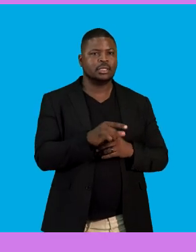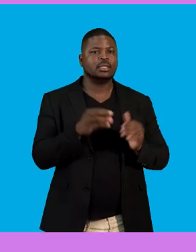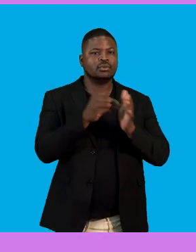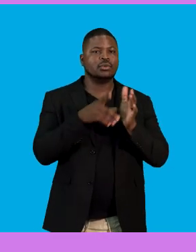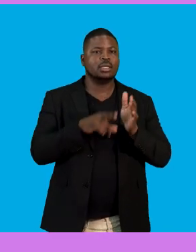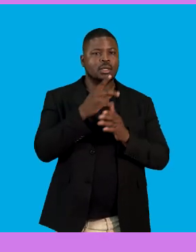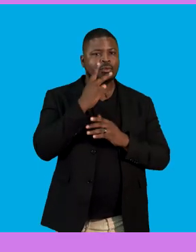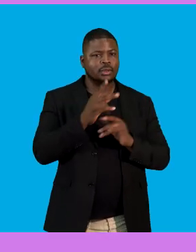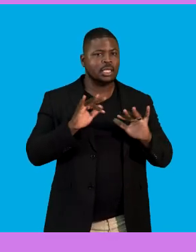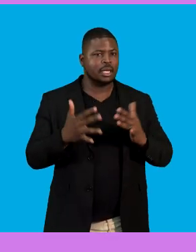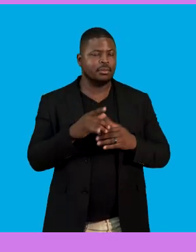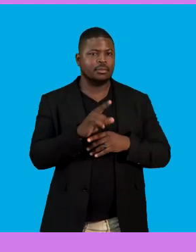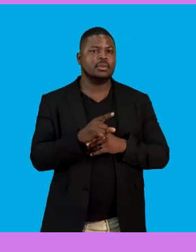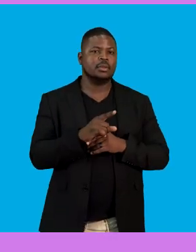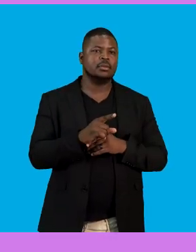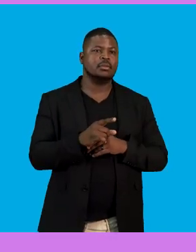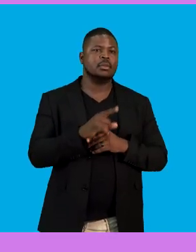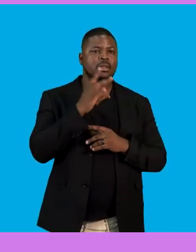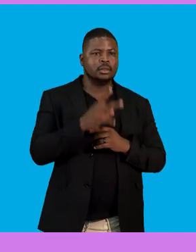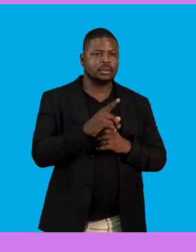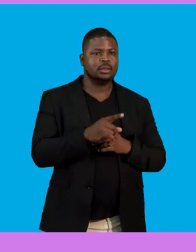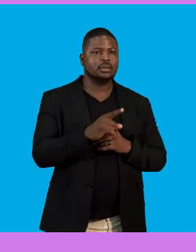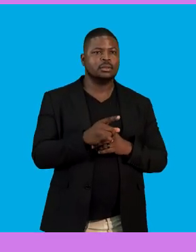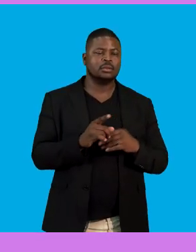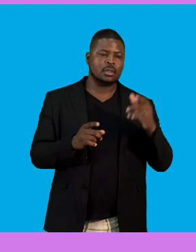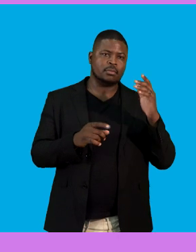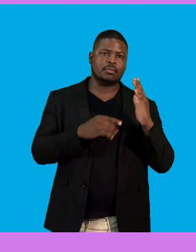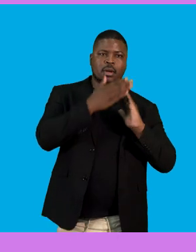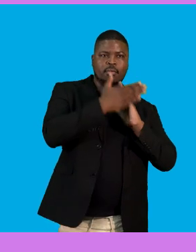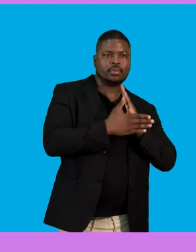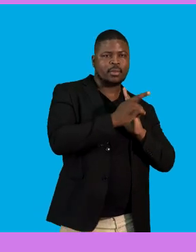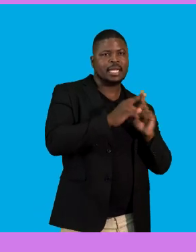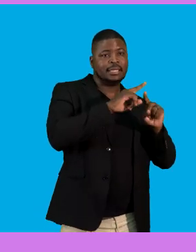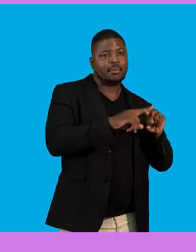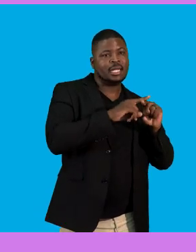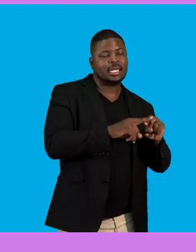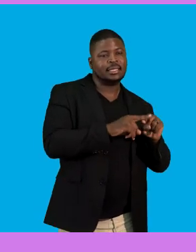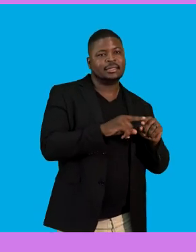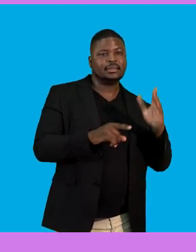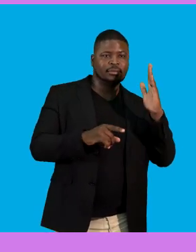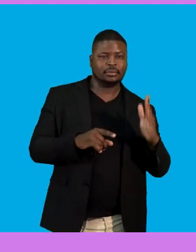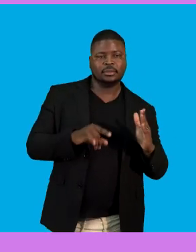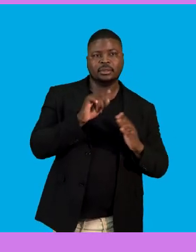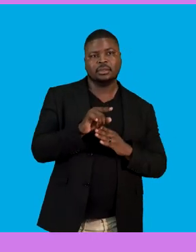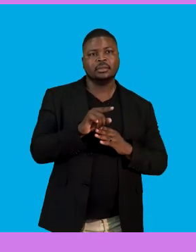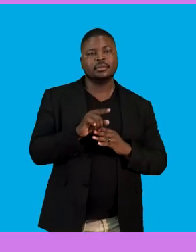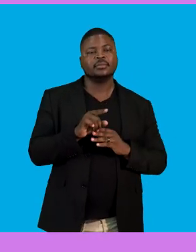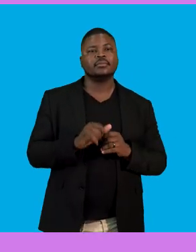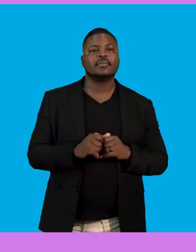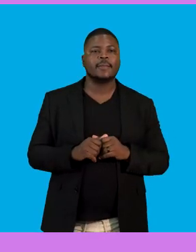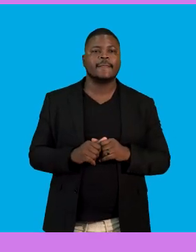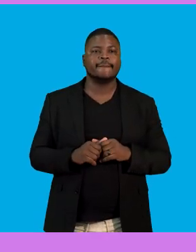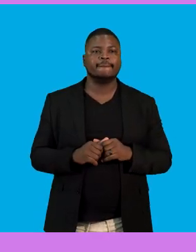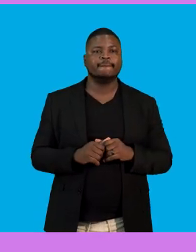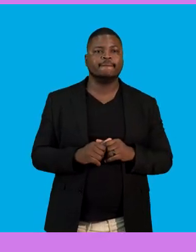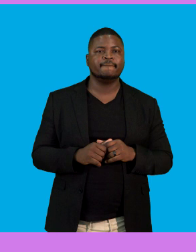of learners. How do we see the number of learners? We see it on our dependent variable there. So we check the sports code that